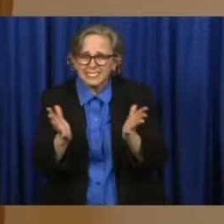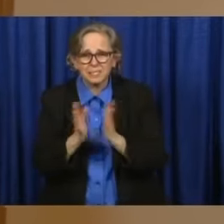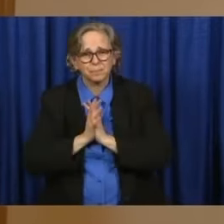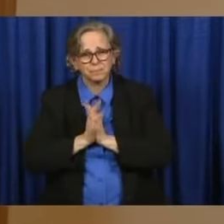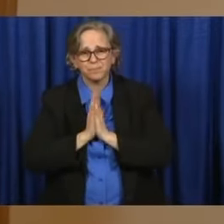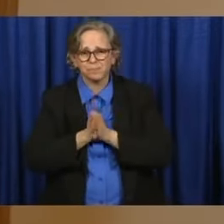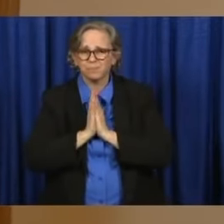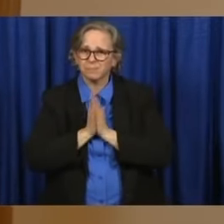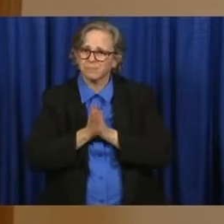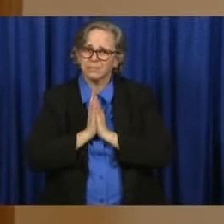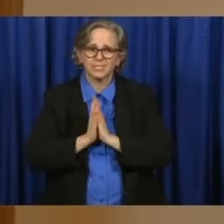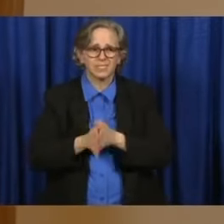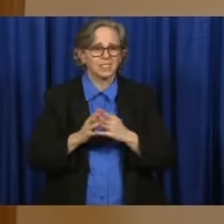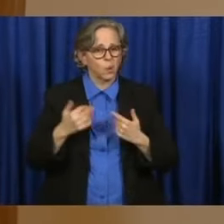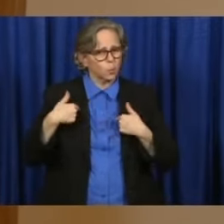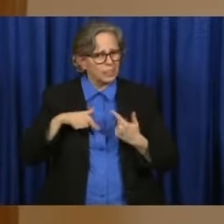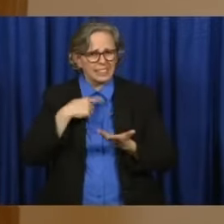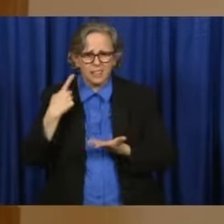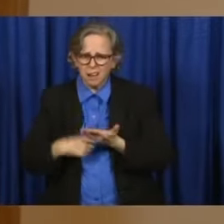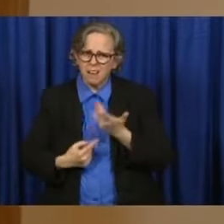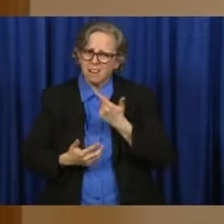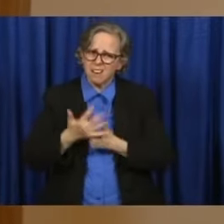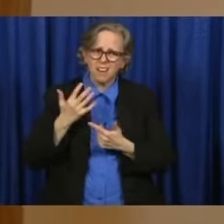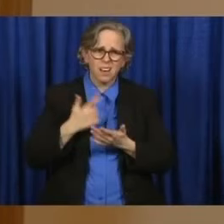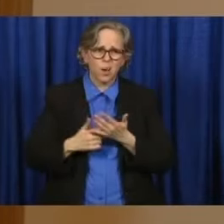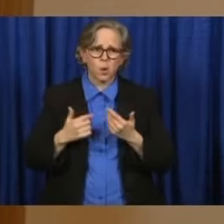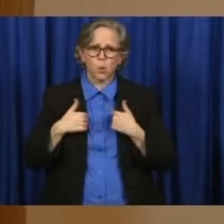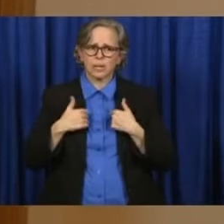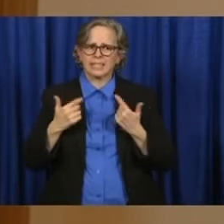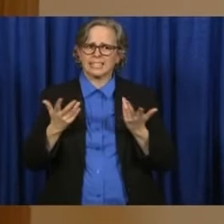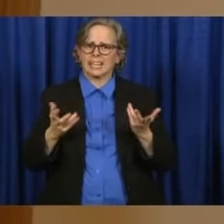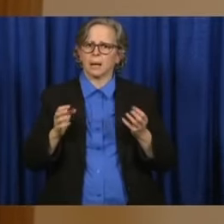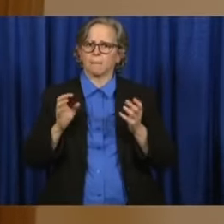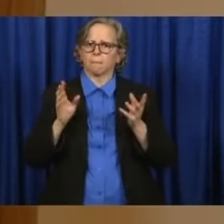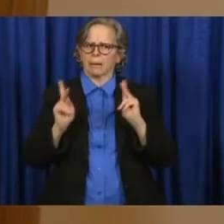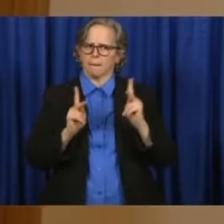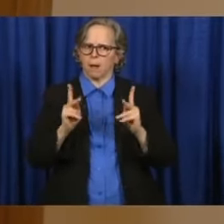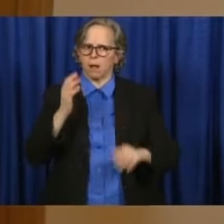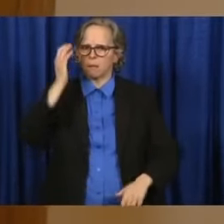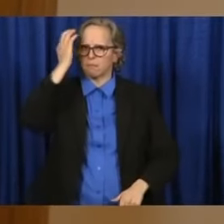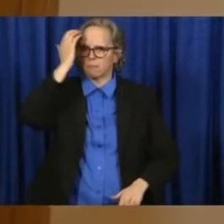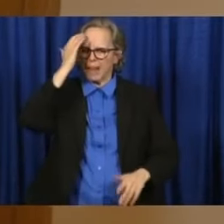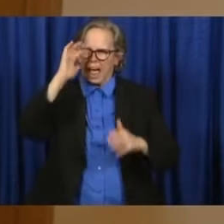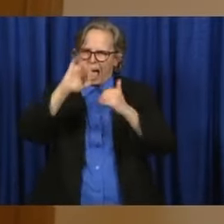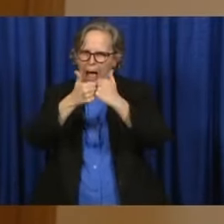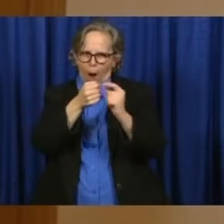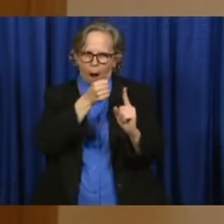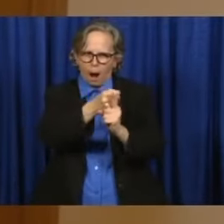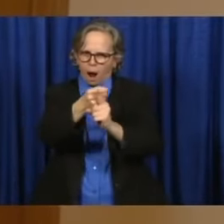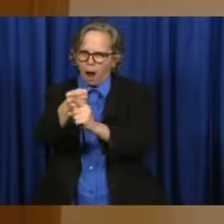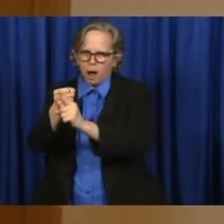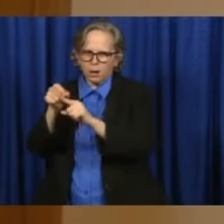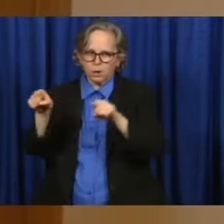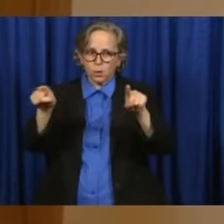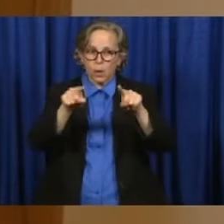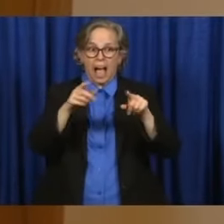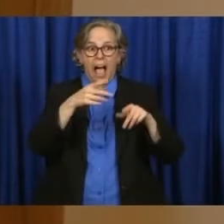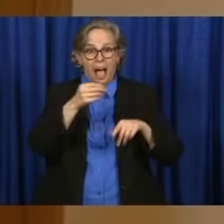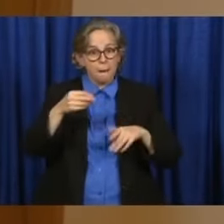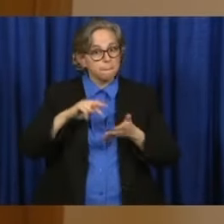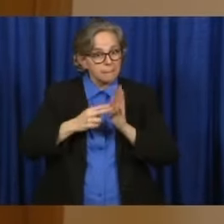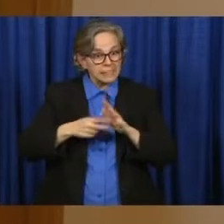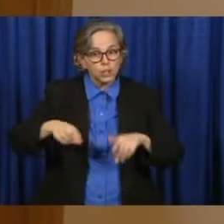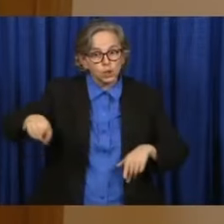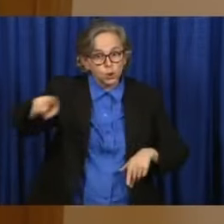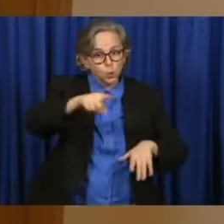awareness of the impact it is having and the sacrifices this means for all of us. I heard a quote